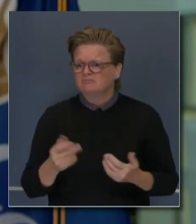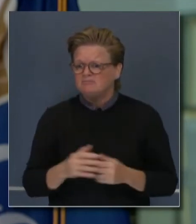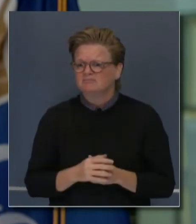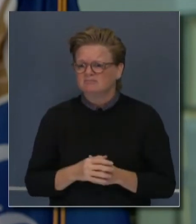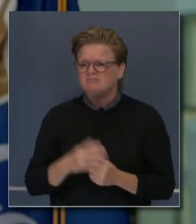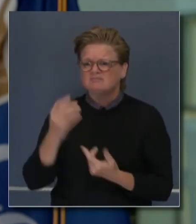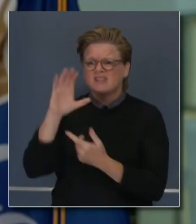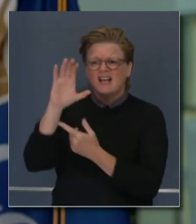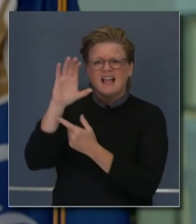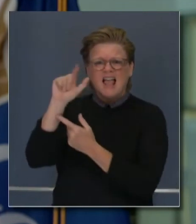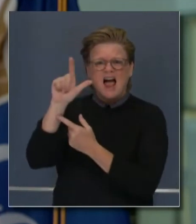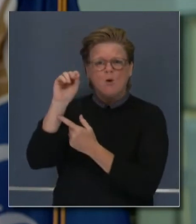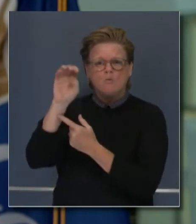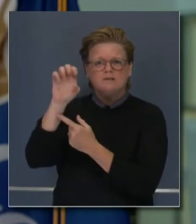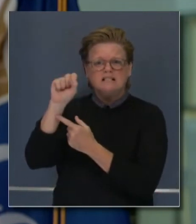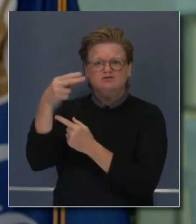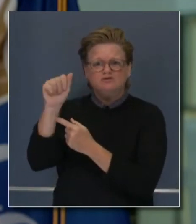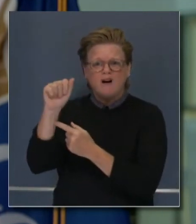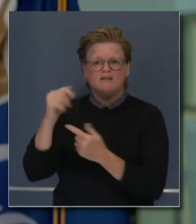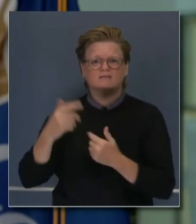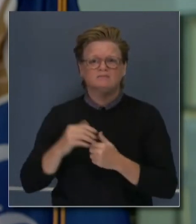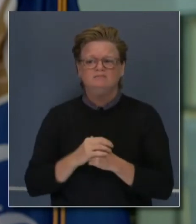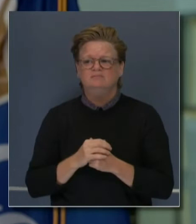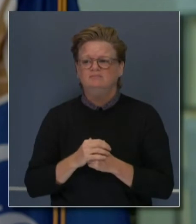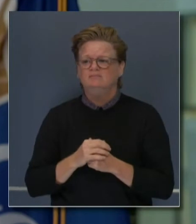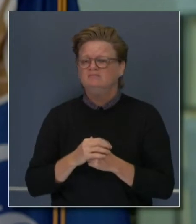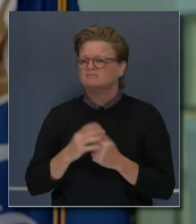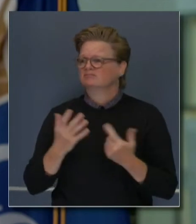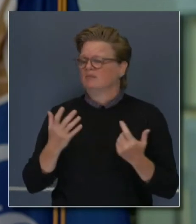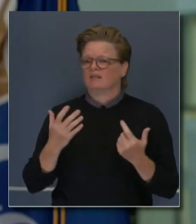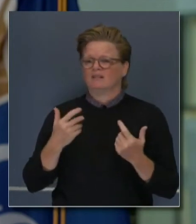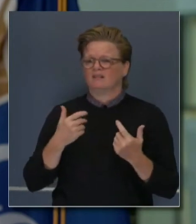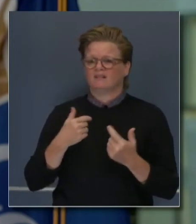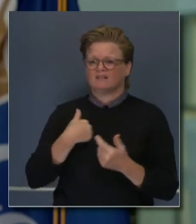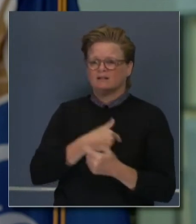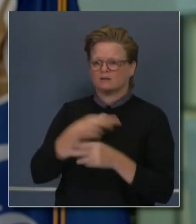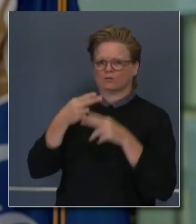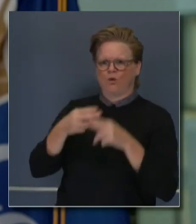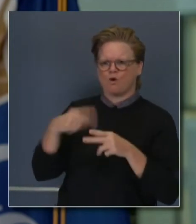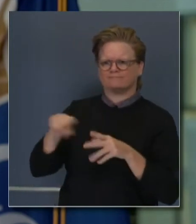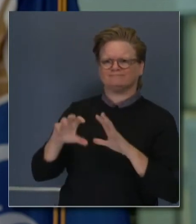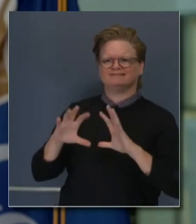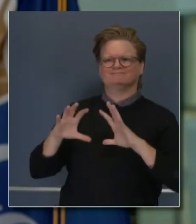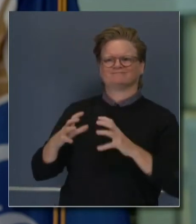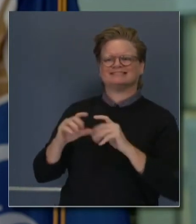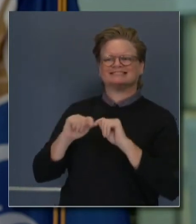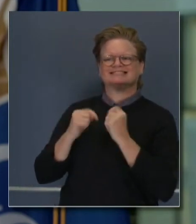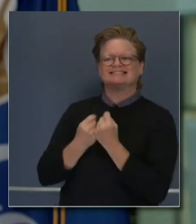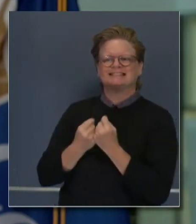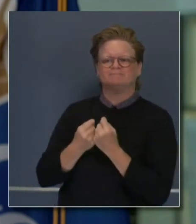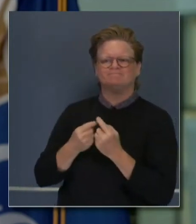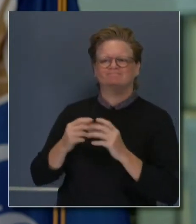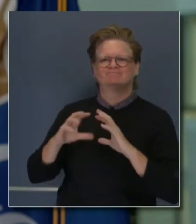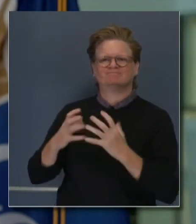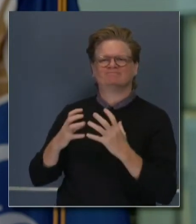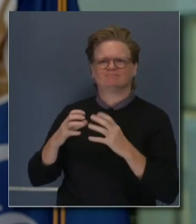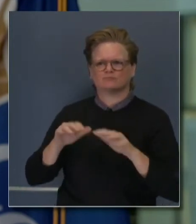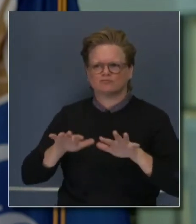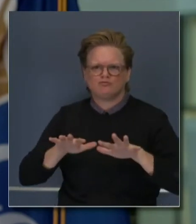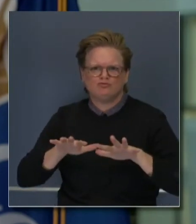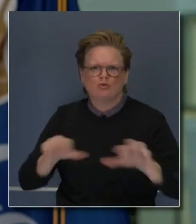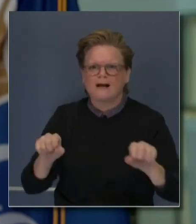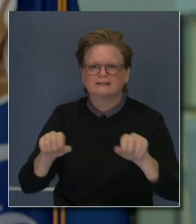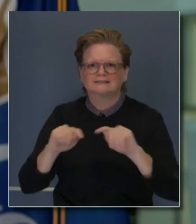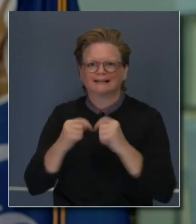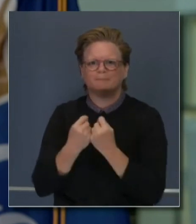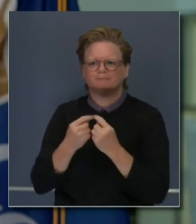But we also looked at teams we referred to as enforcement strike teams that had many different